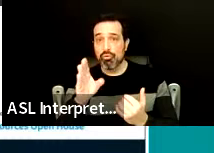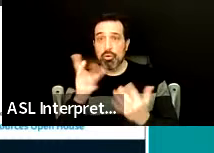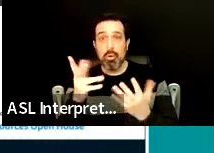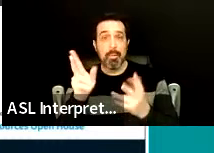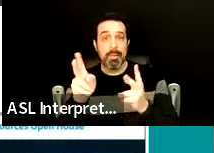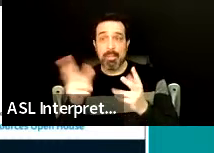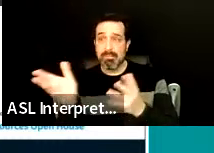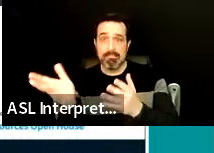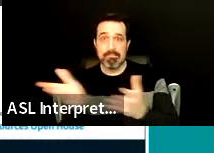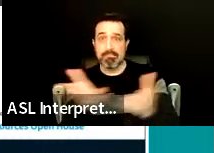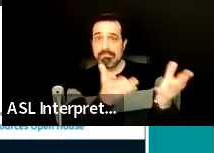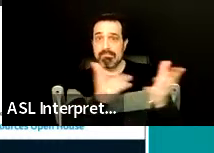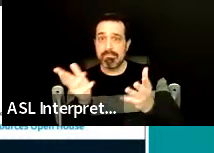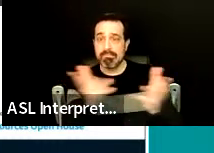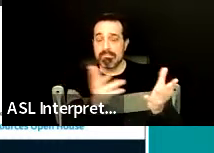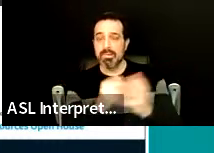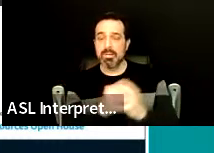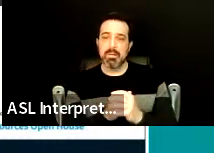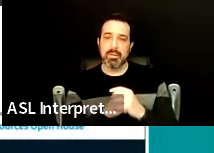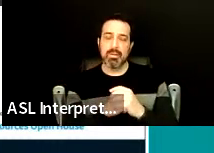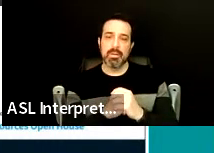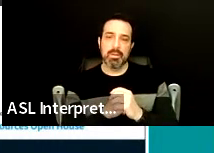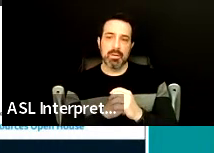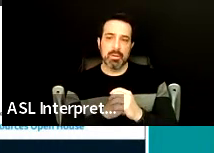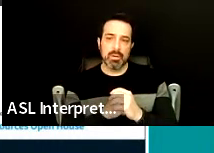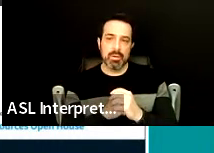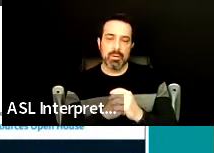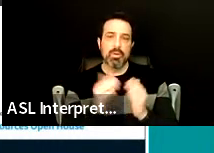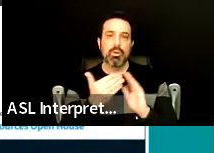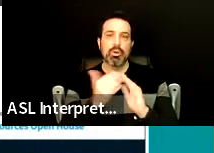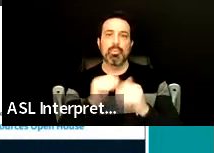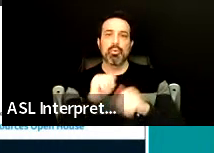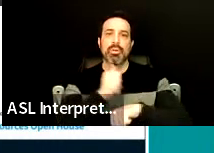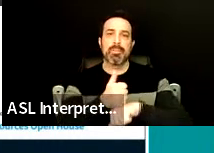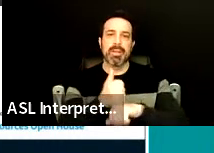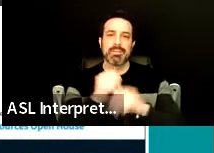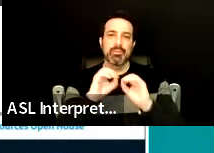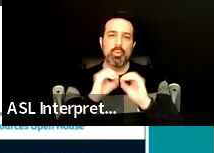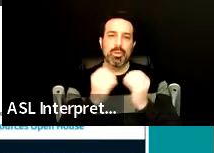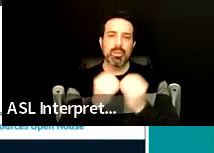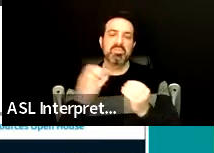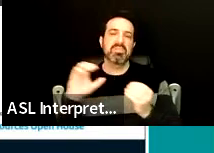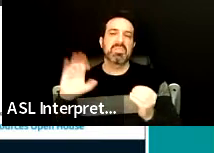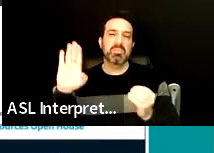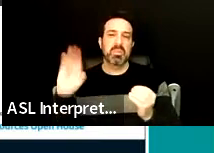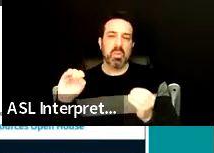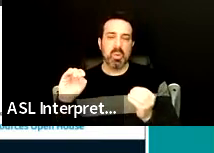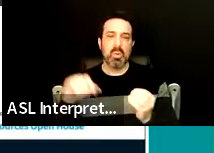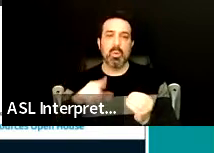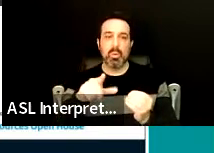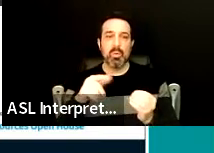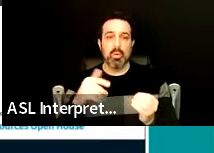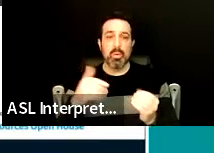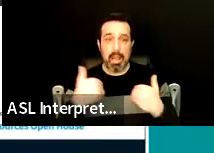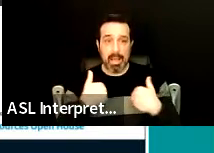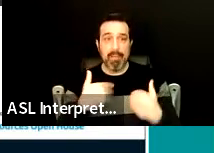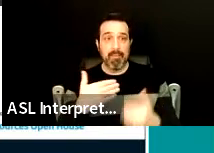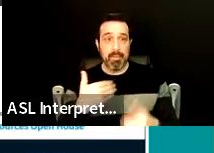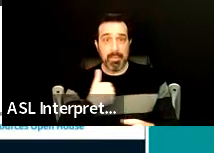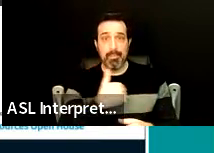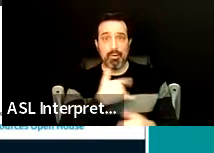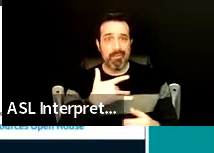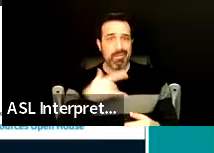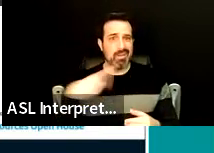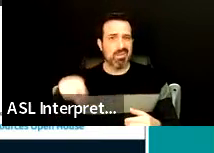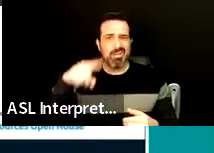people, if you're a community-based organization and you have members who feel that